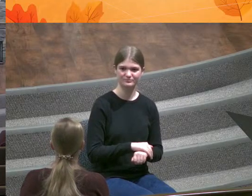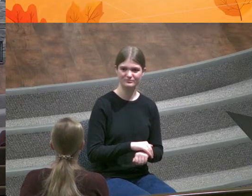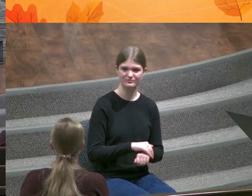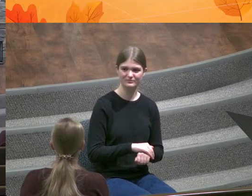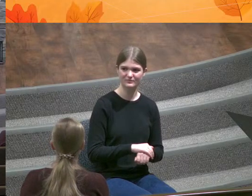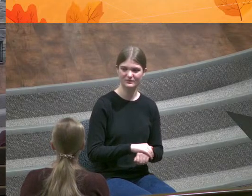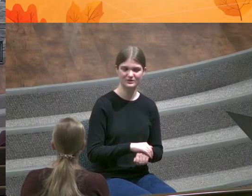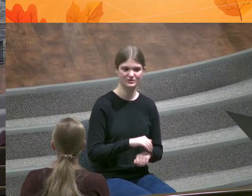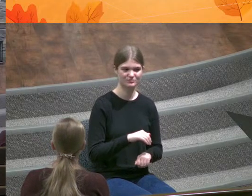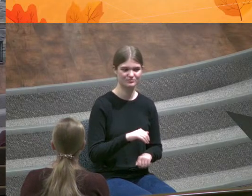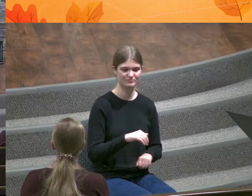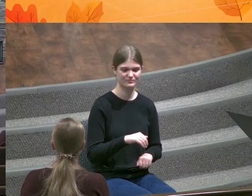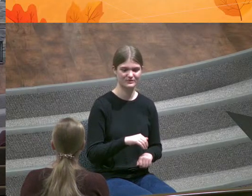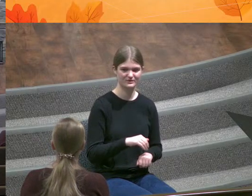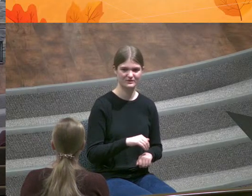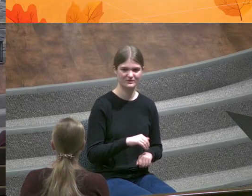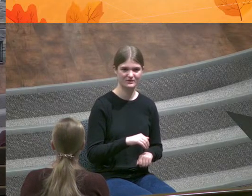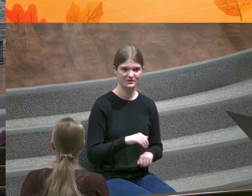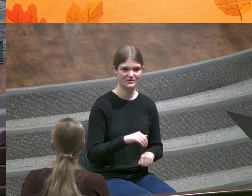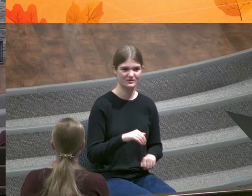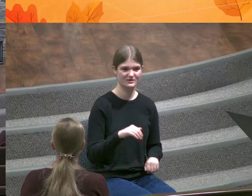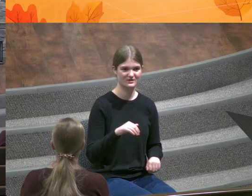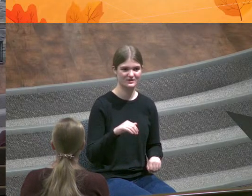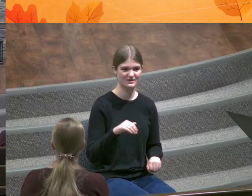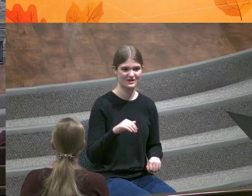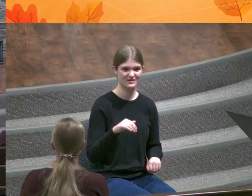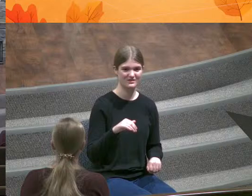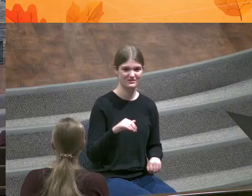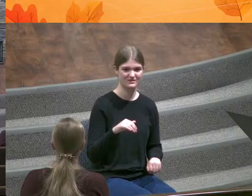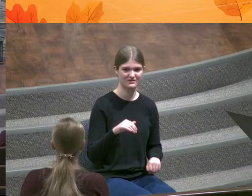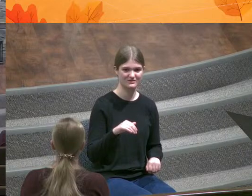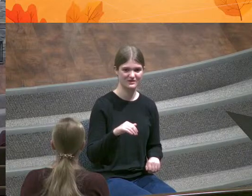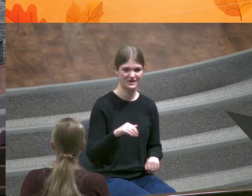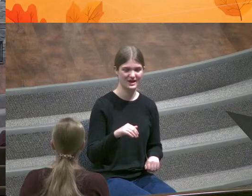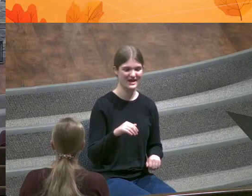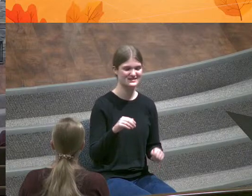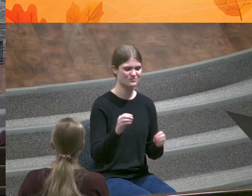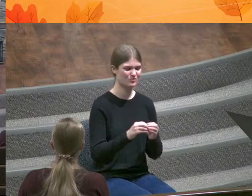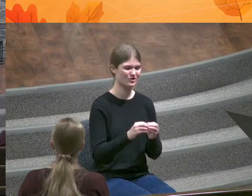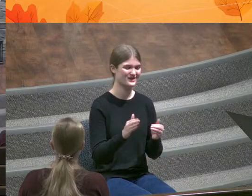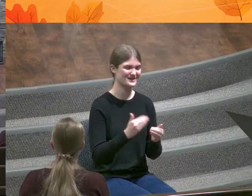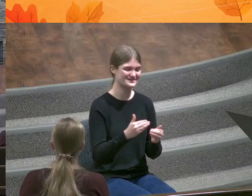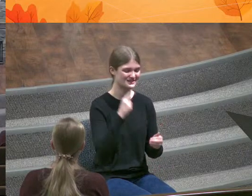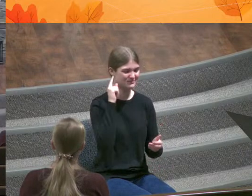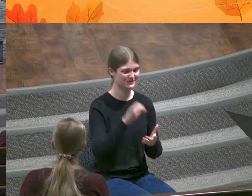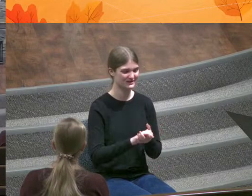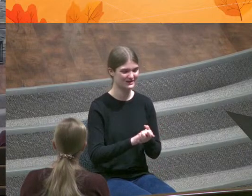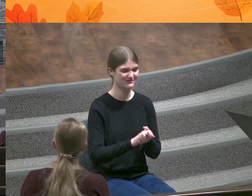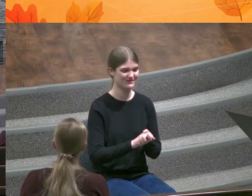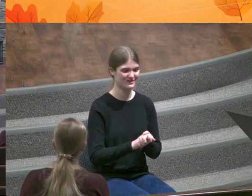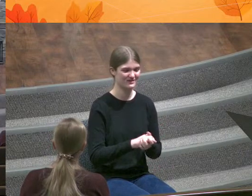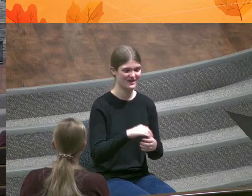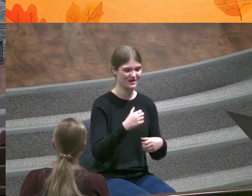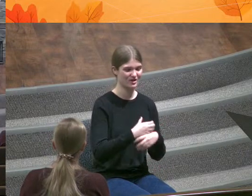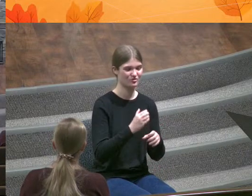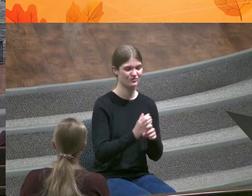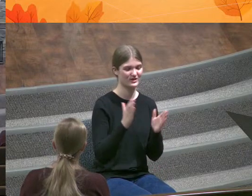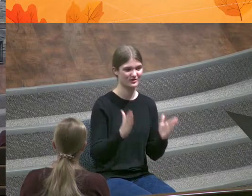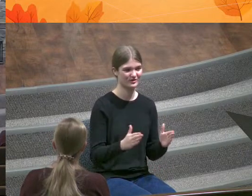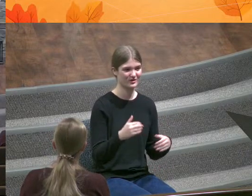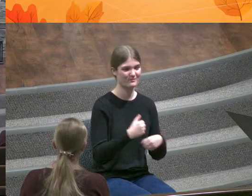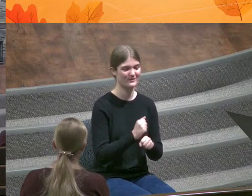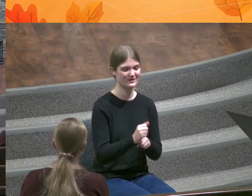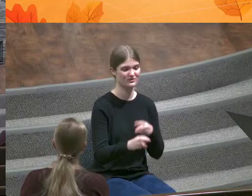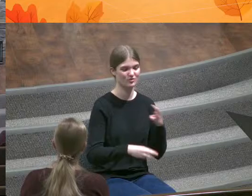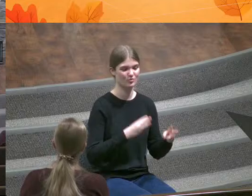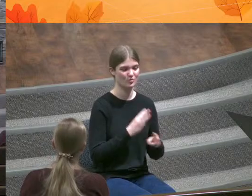you about the beginning of the world. That's a much longer reach. That's a much more difficult stretch to buy into, as